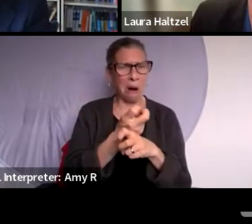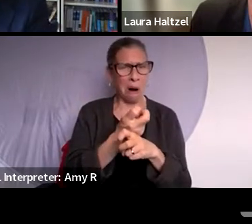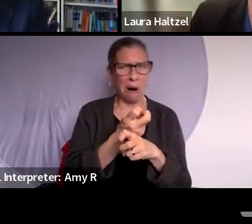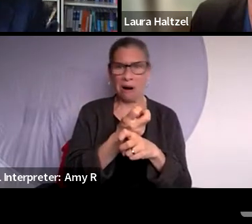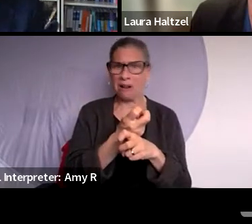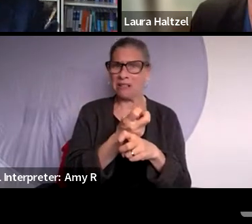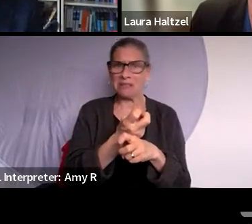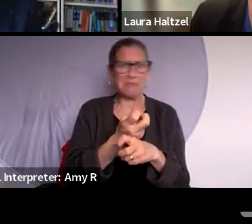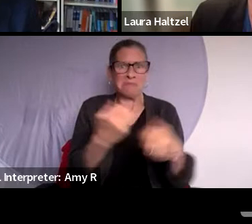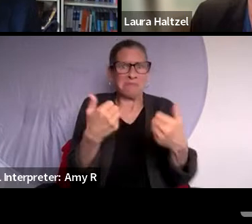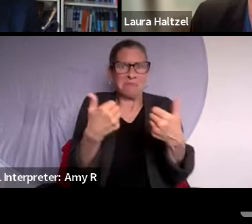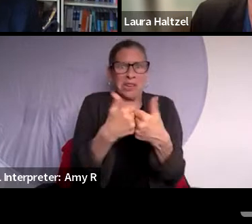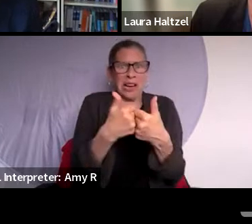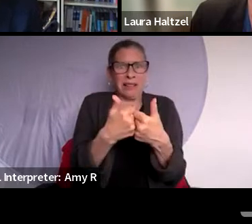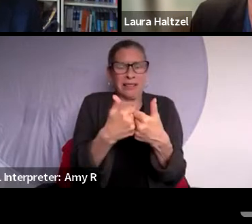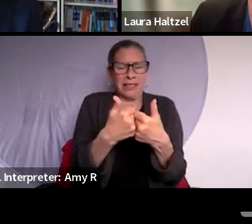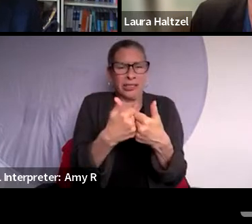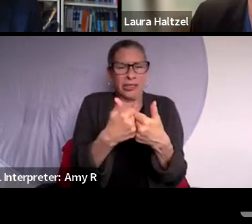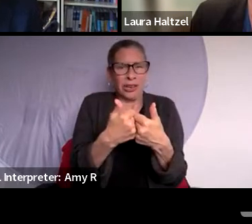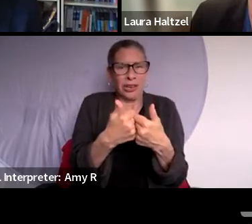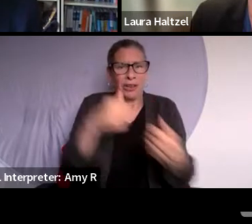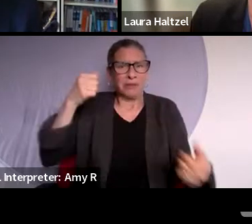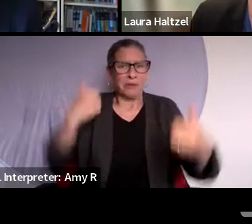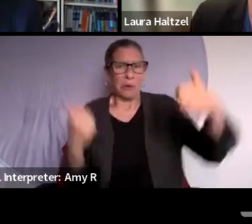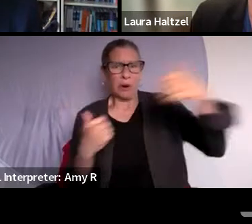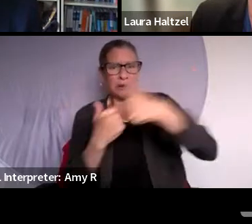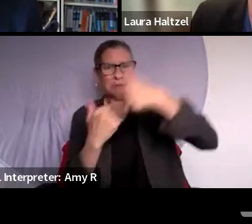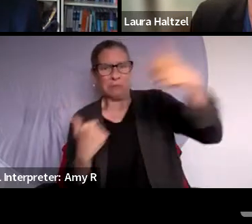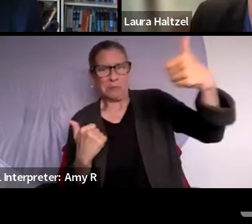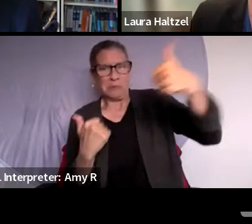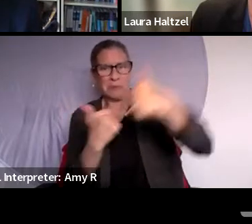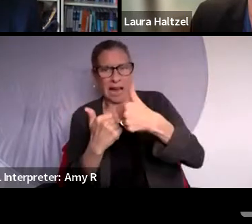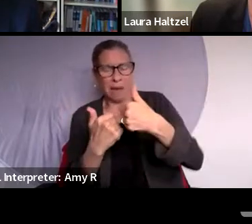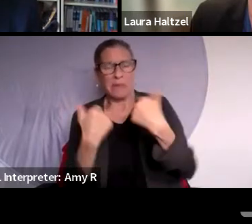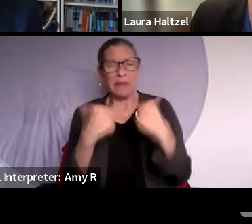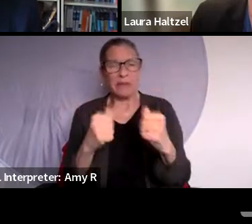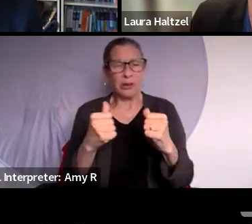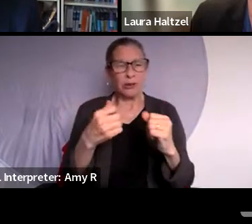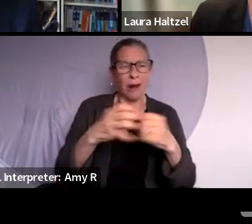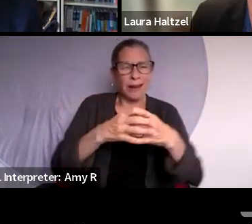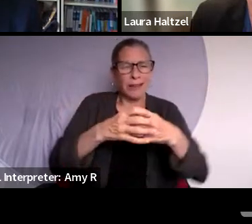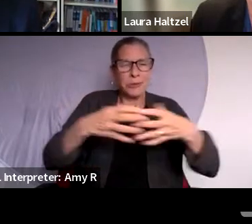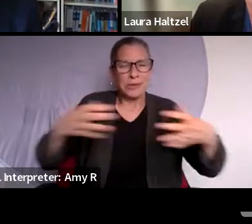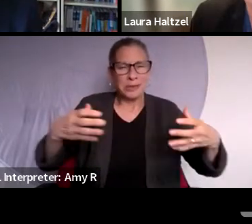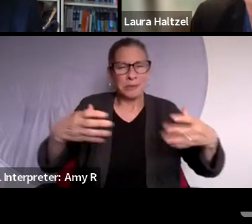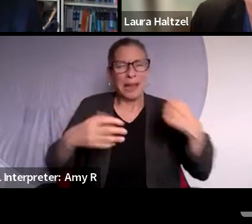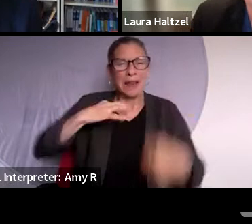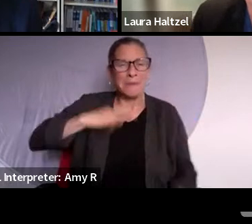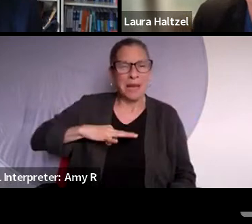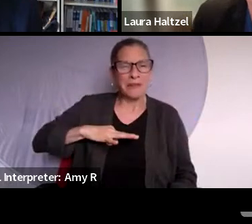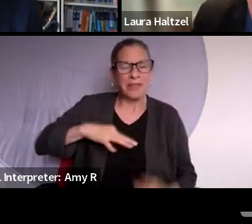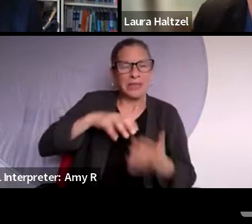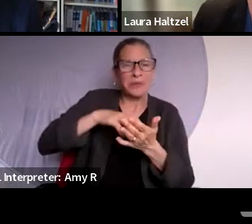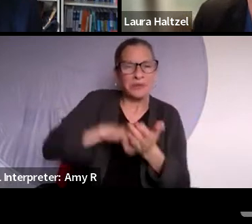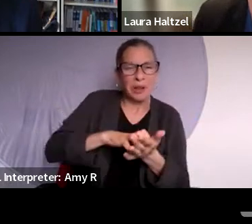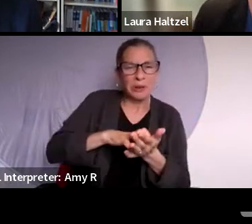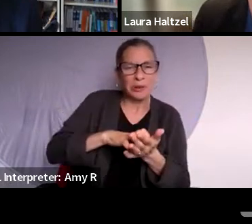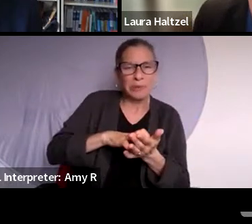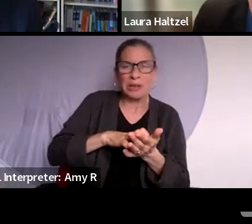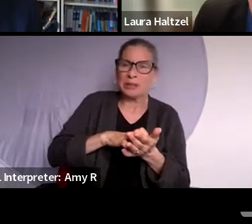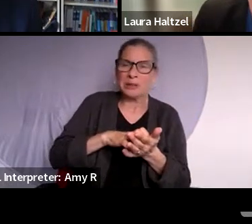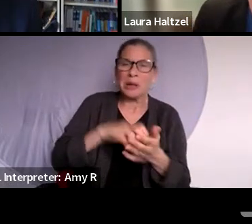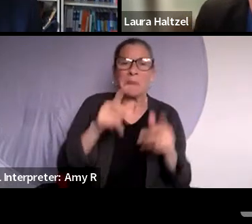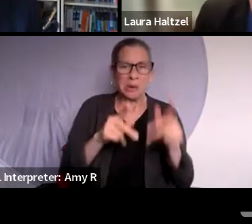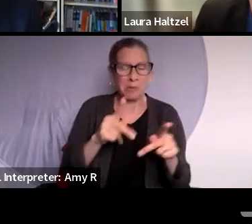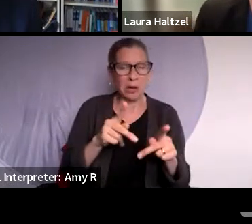the funding gap if you are also trying to expand benefits for certain vulnerable groups of people? So I think one thing